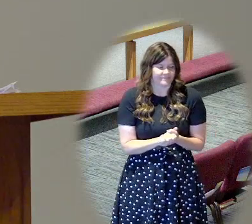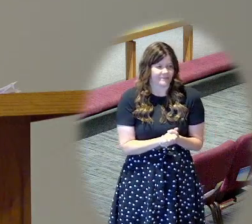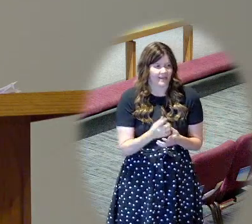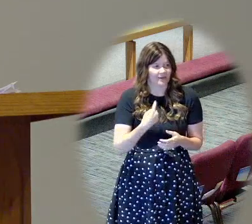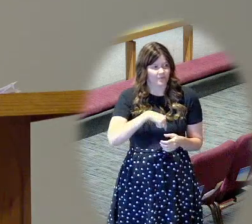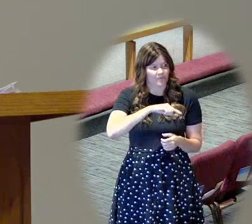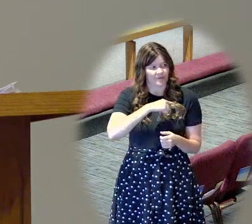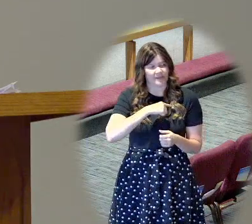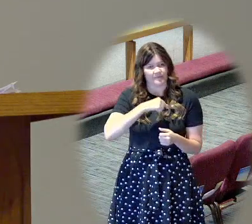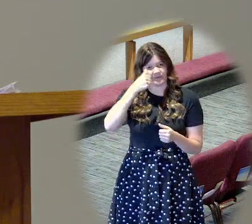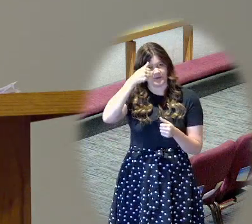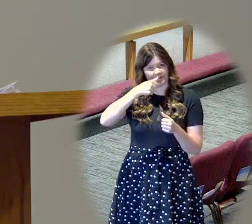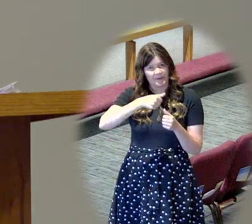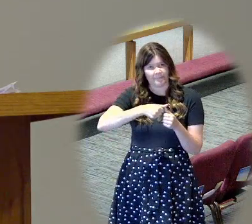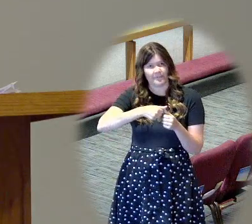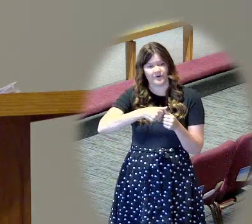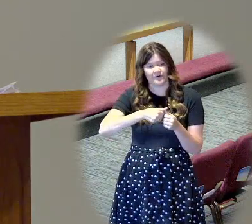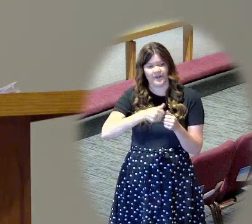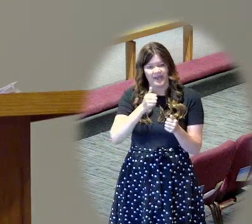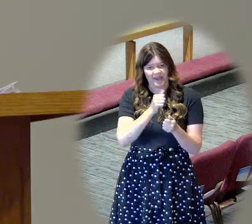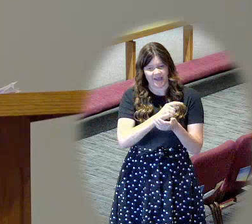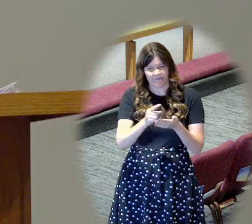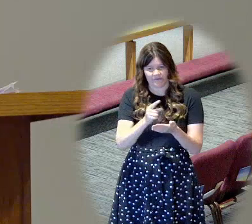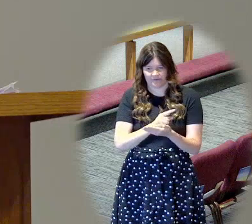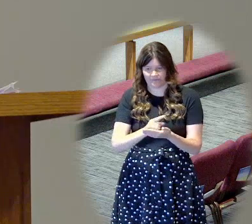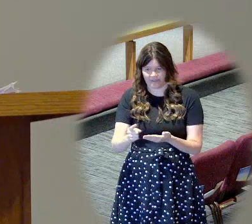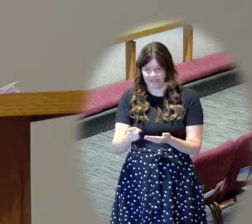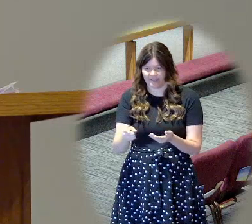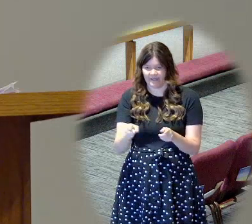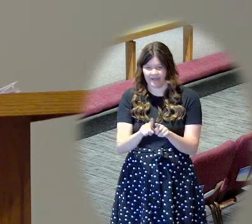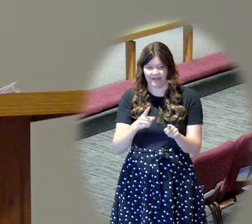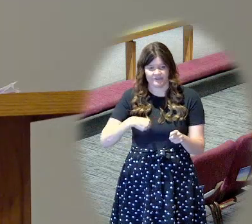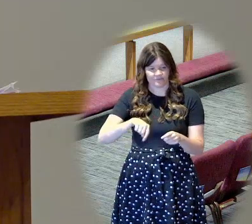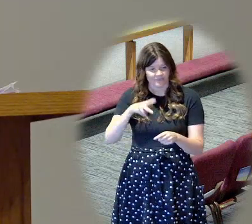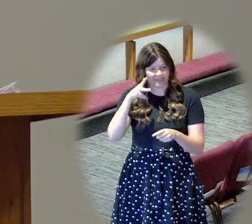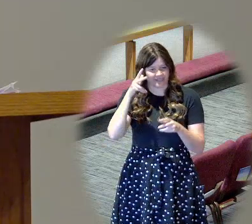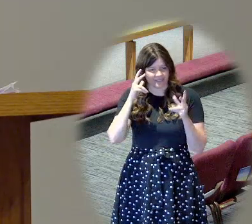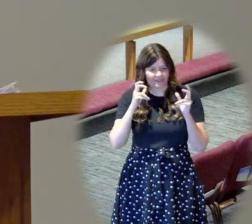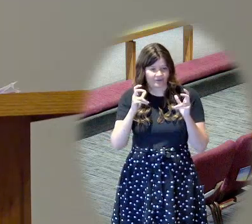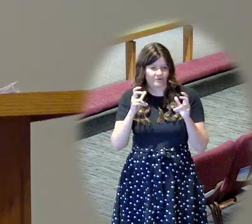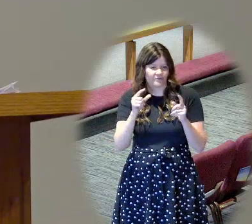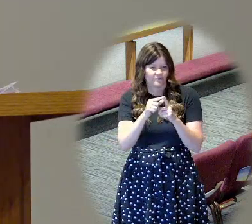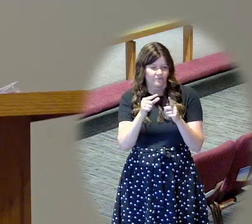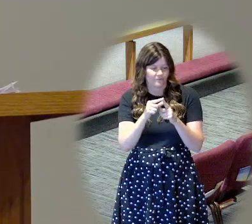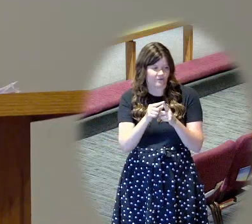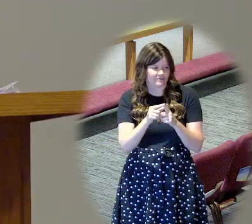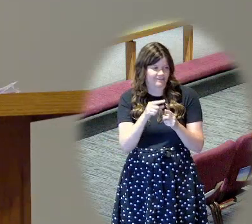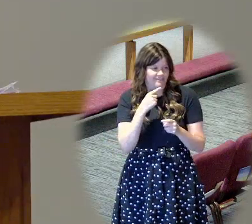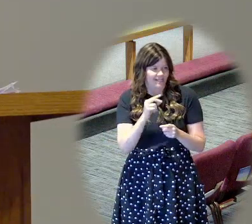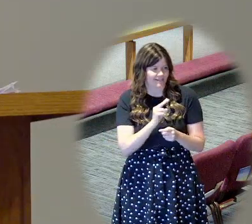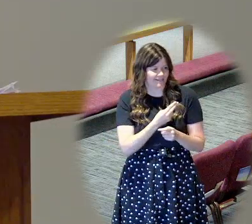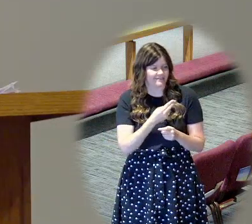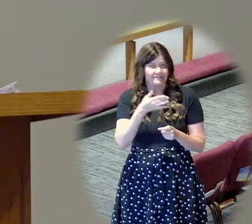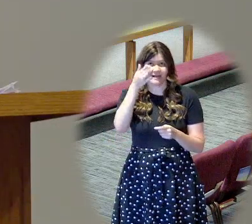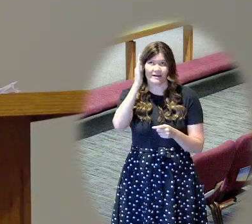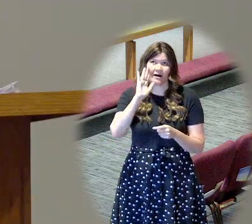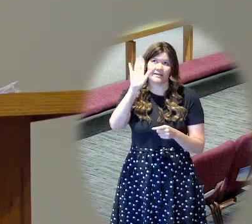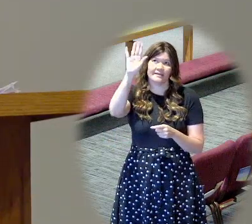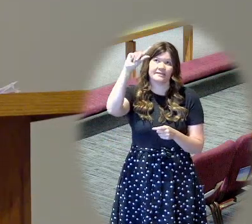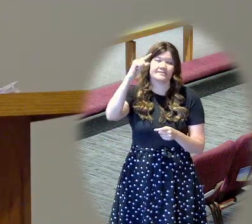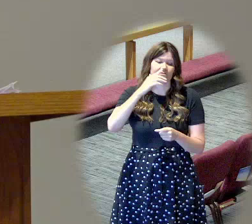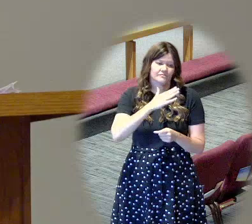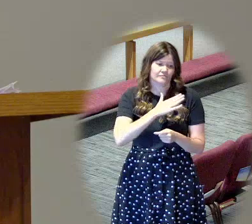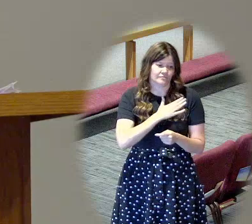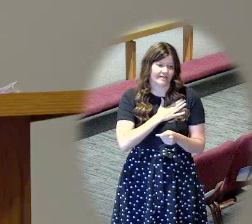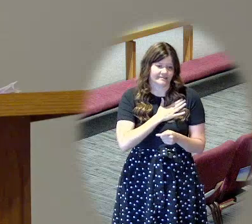We are reminded each week as we hear those words, assuring us that his grace is